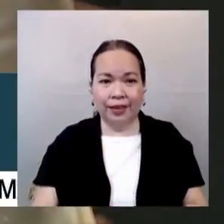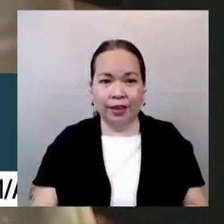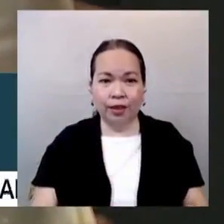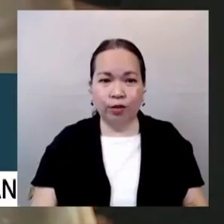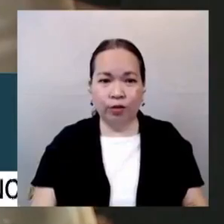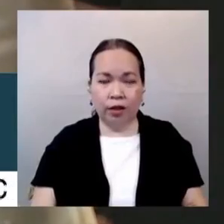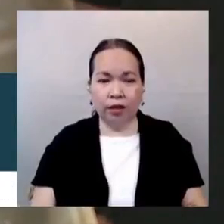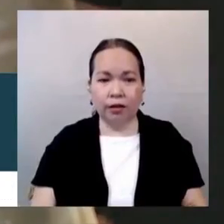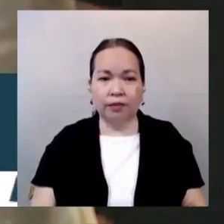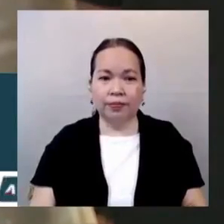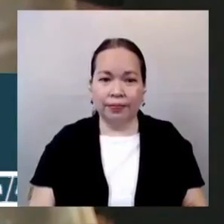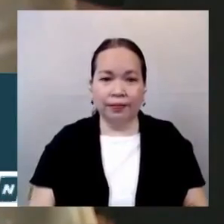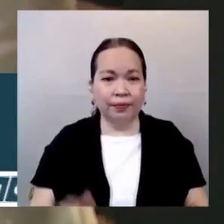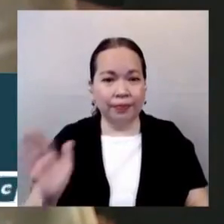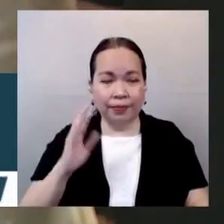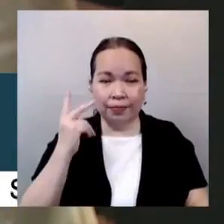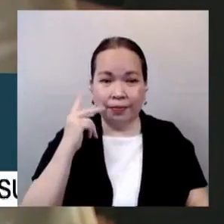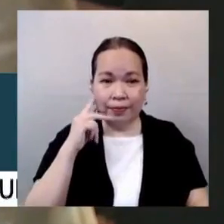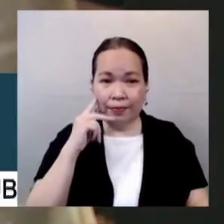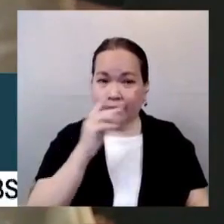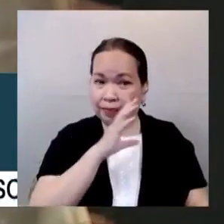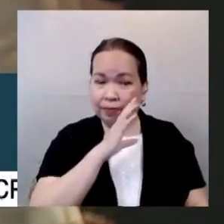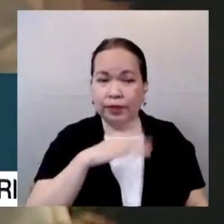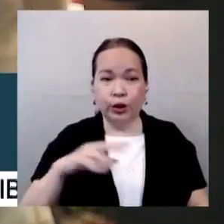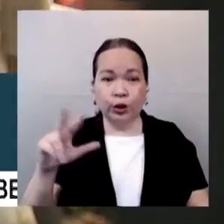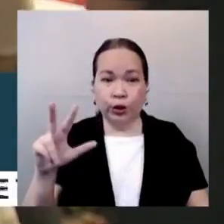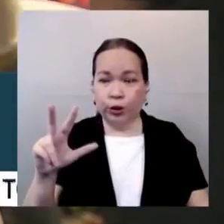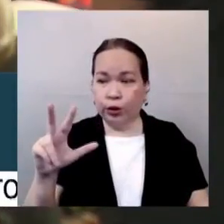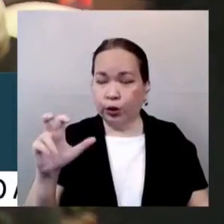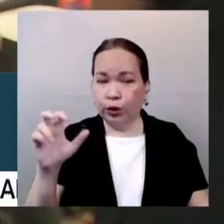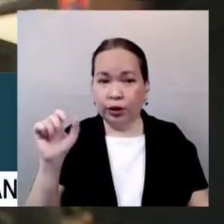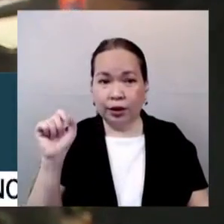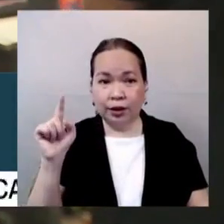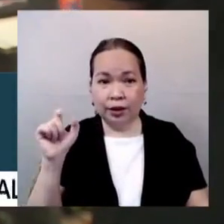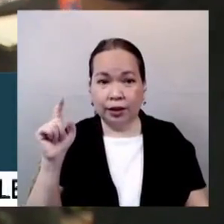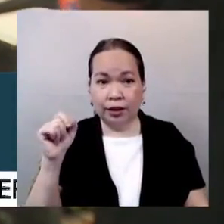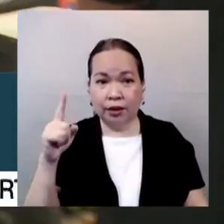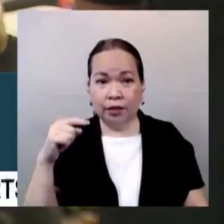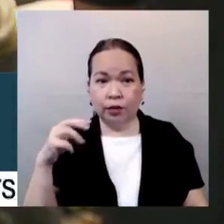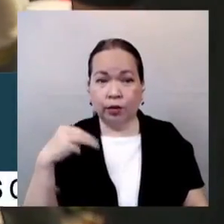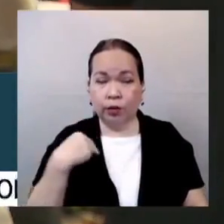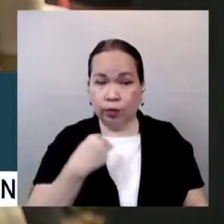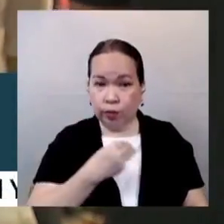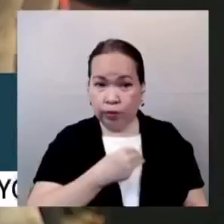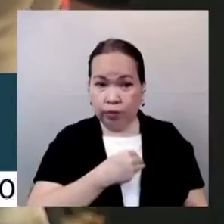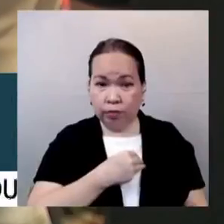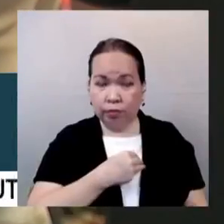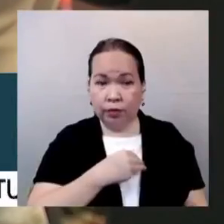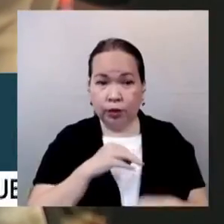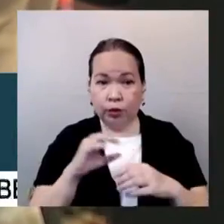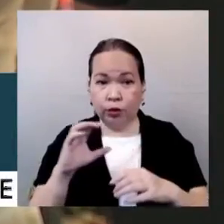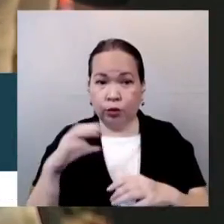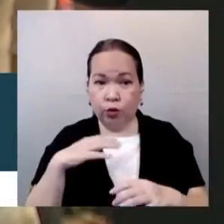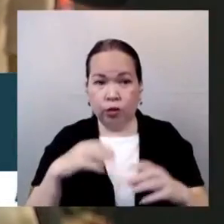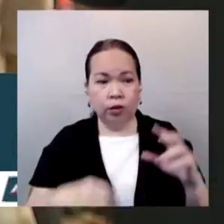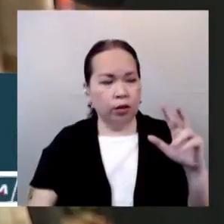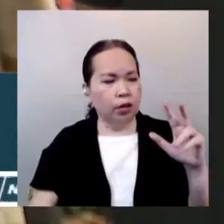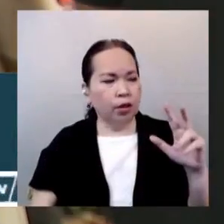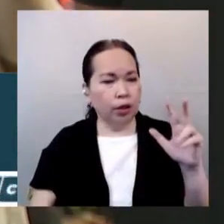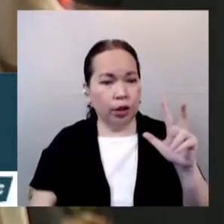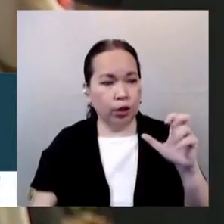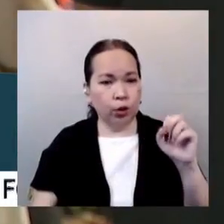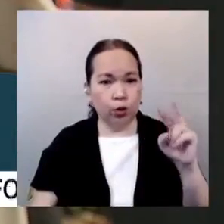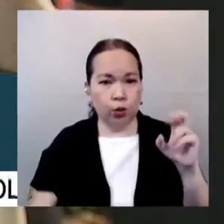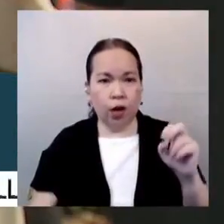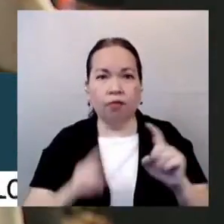Hi, Carmina. 311 of the 312 members of the House of Representatives responded to the roll call this